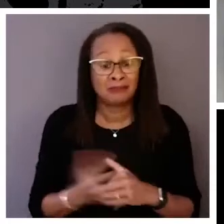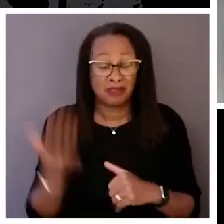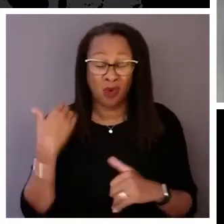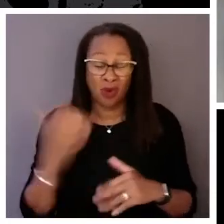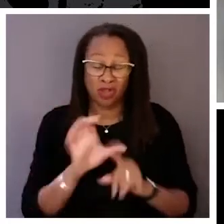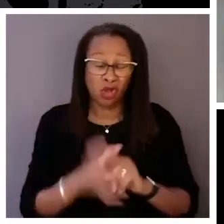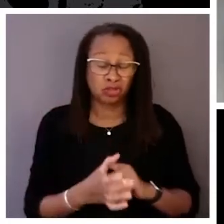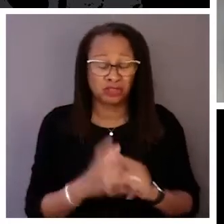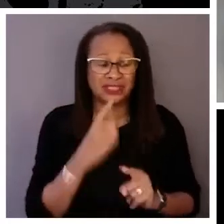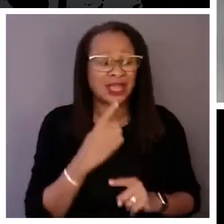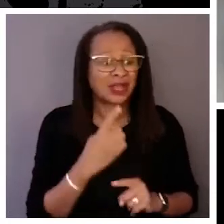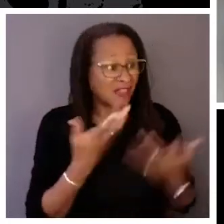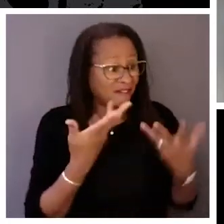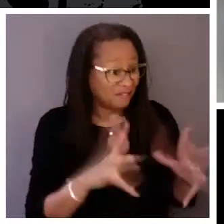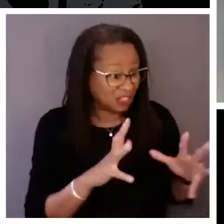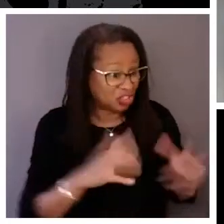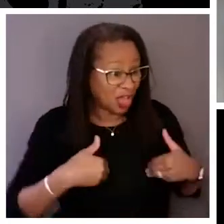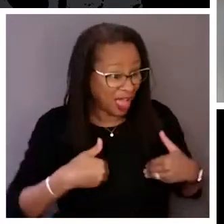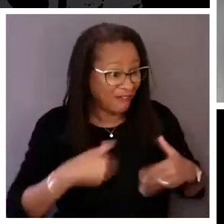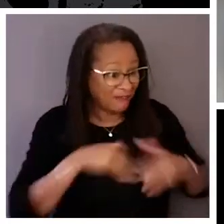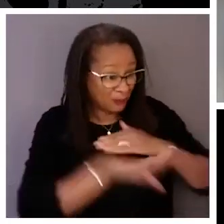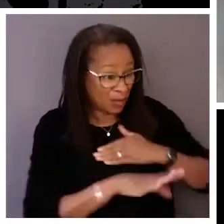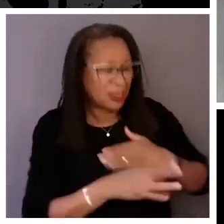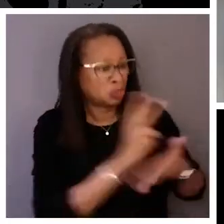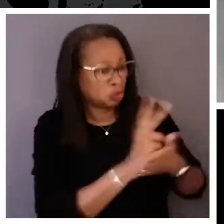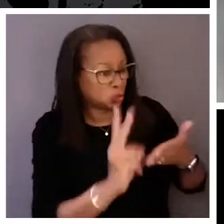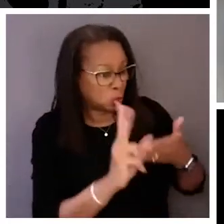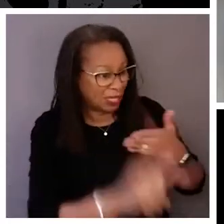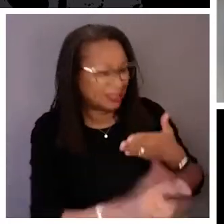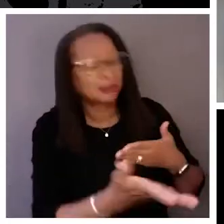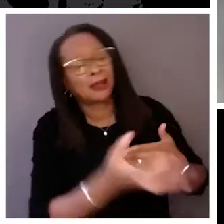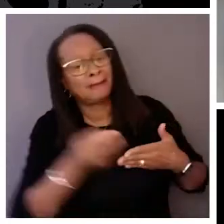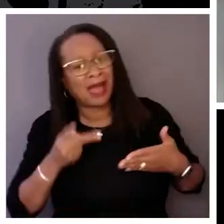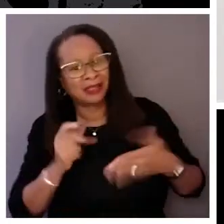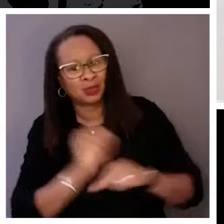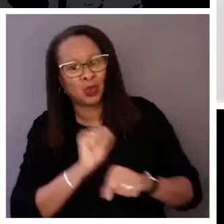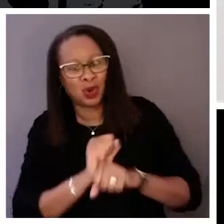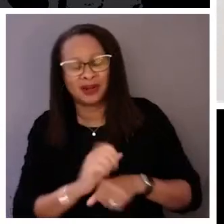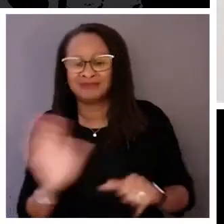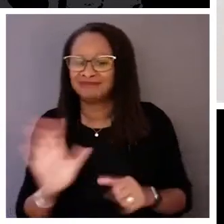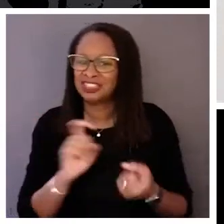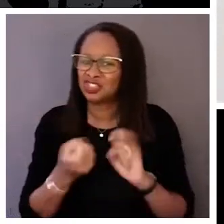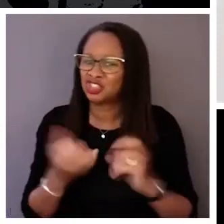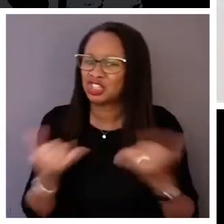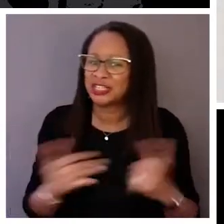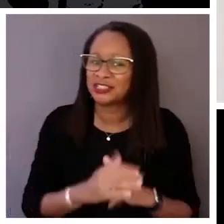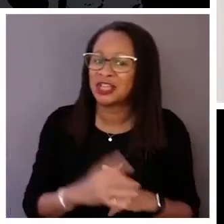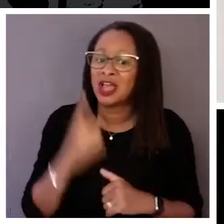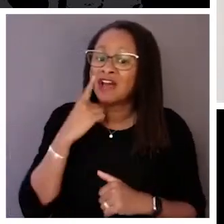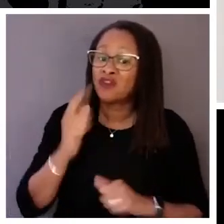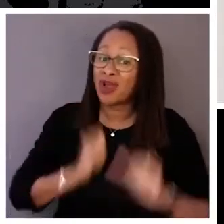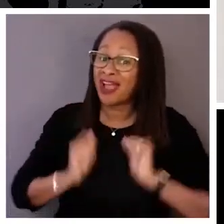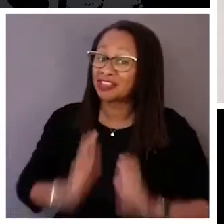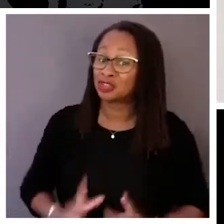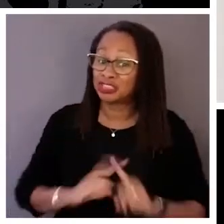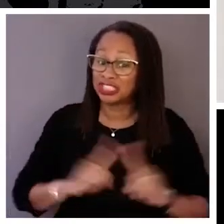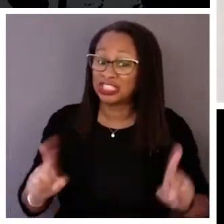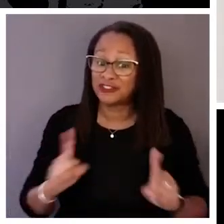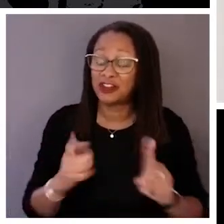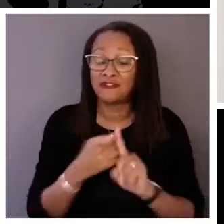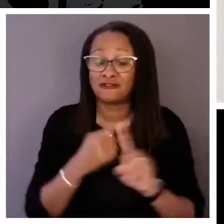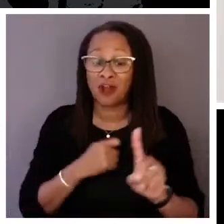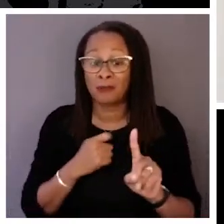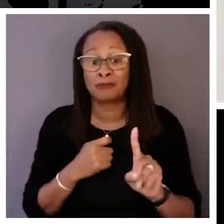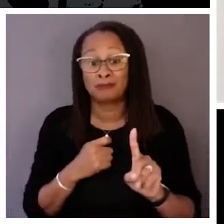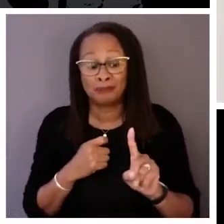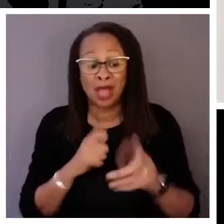after 2 weeks, and that doesn't exist as much anymore, which is great. For actors, I think it's very different from a writer's point